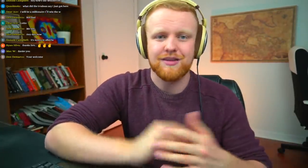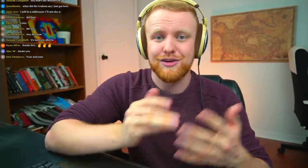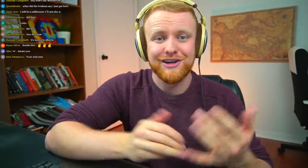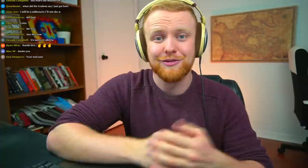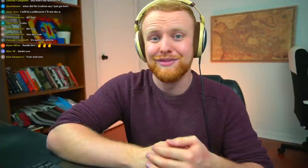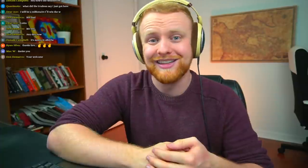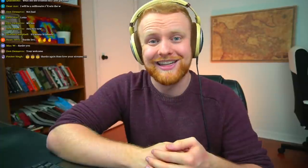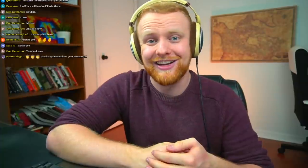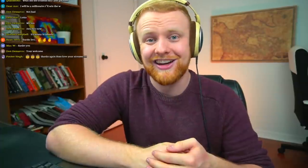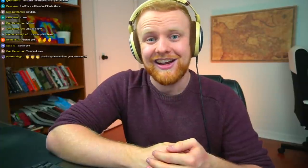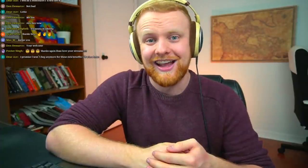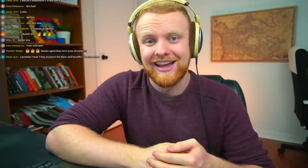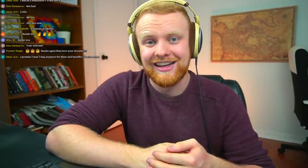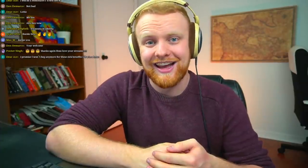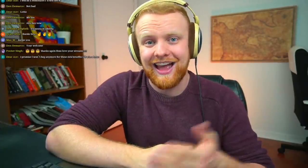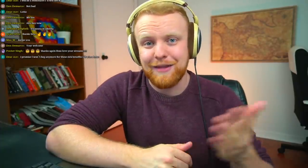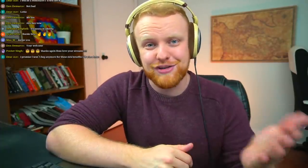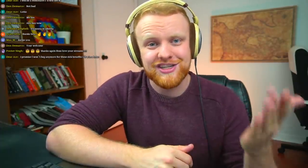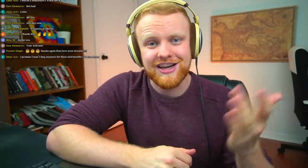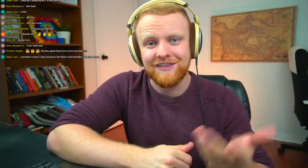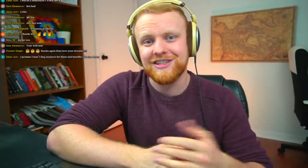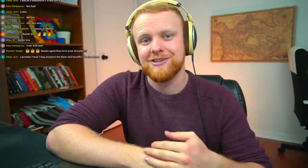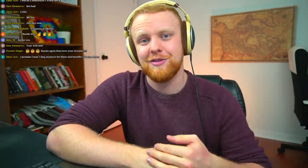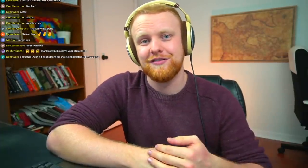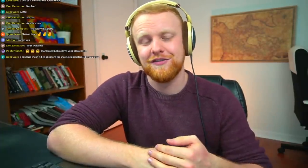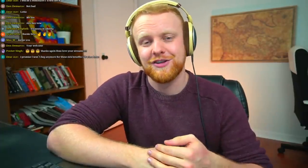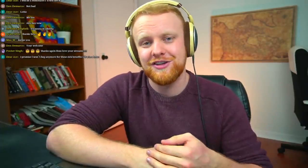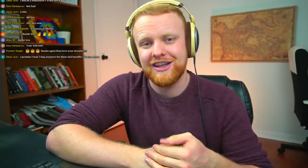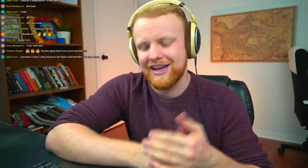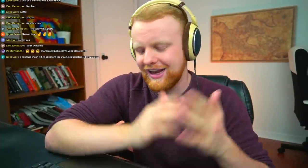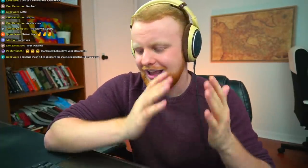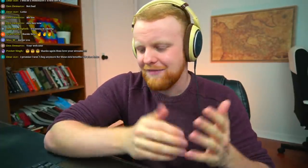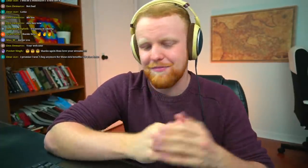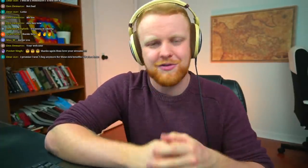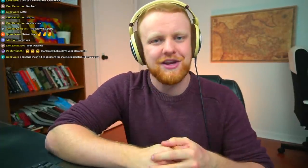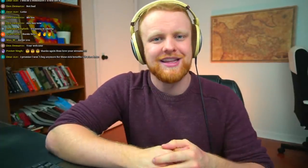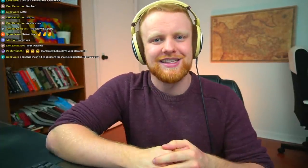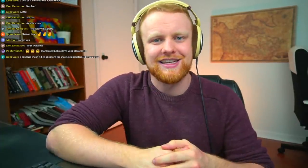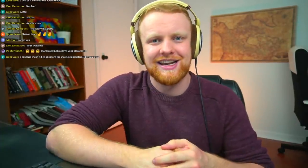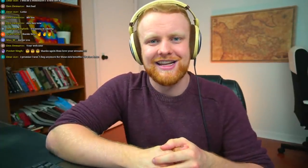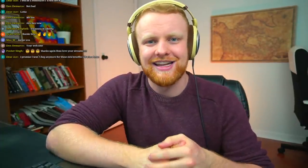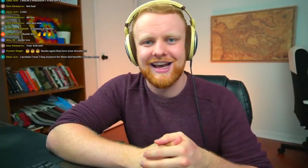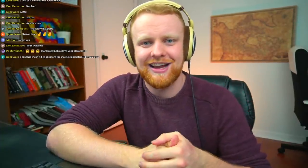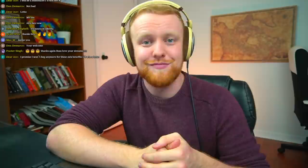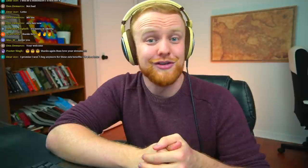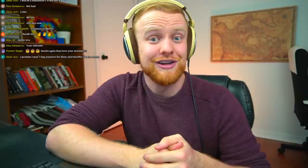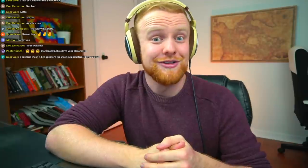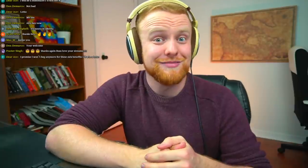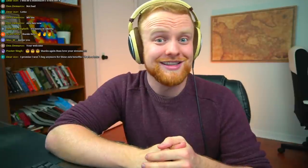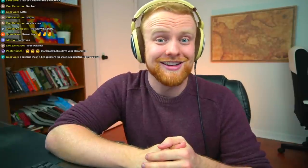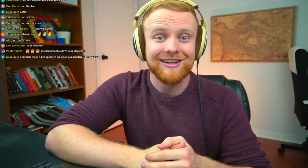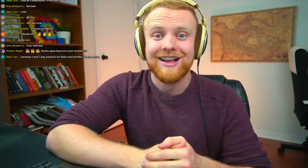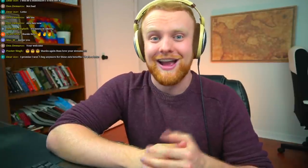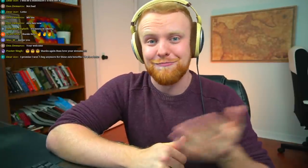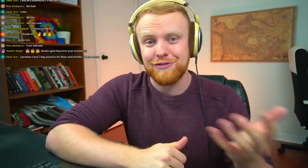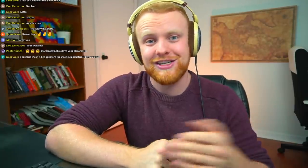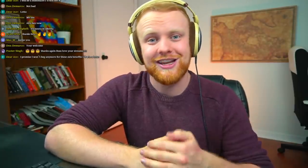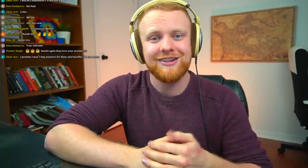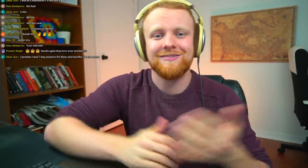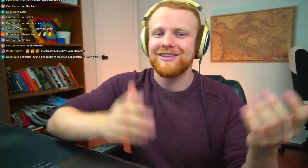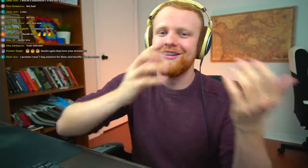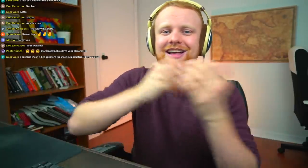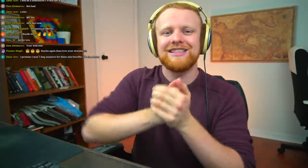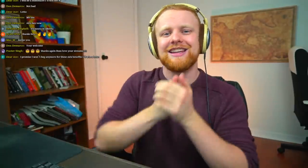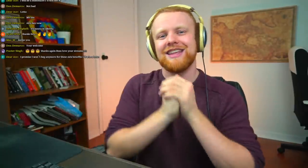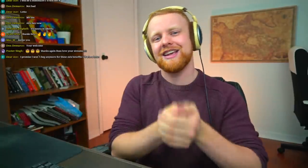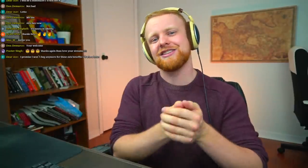streams, love the community we're building here, and I appreciate every single one of you for tuning in and creating this Canadian community with me. So I appreciate